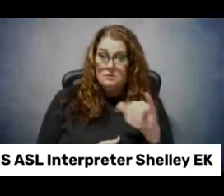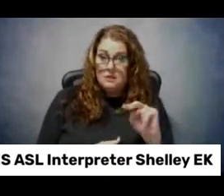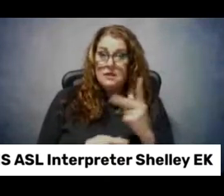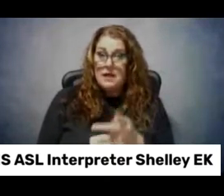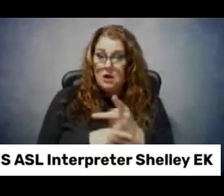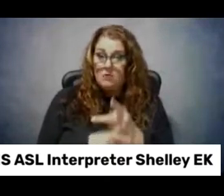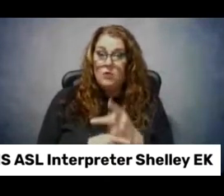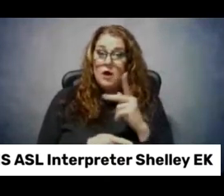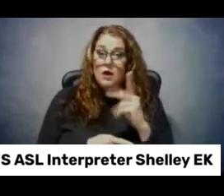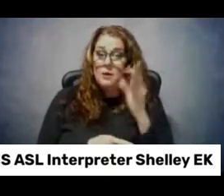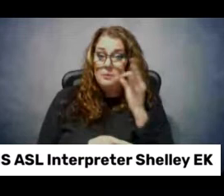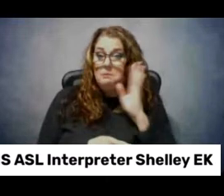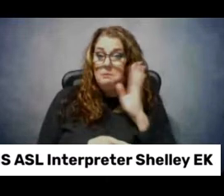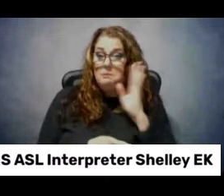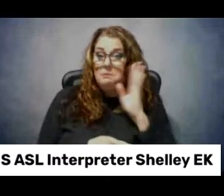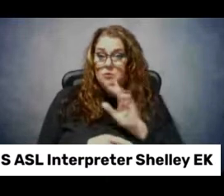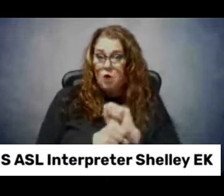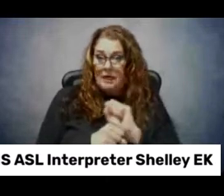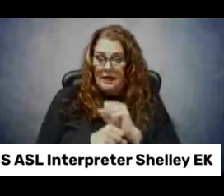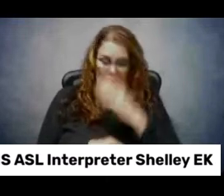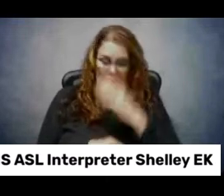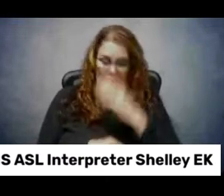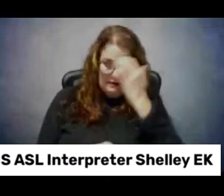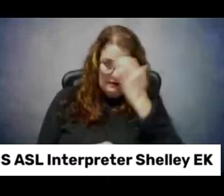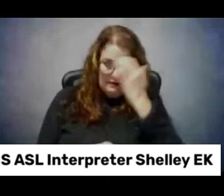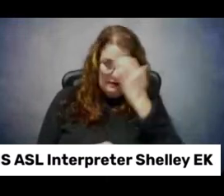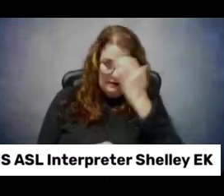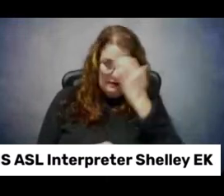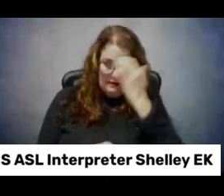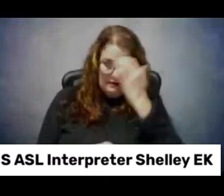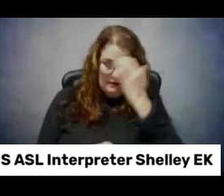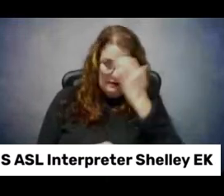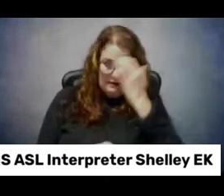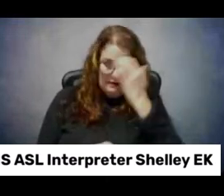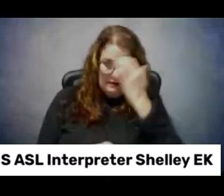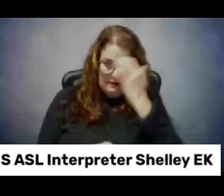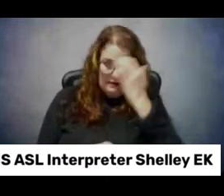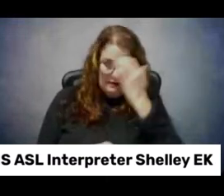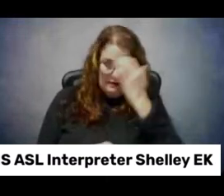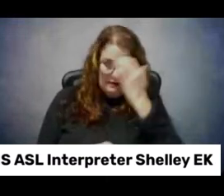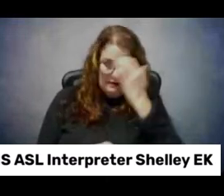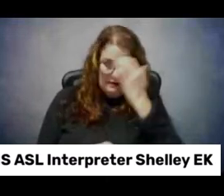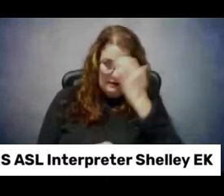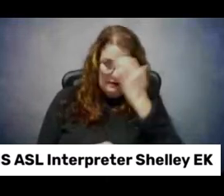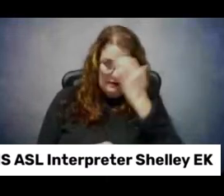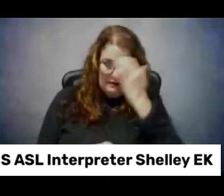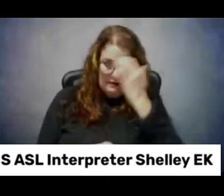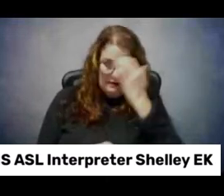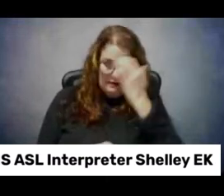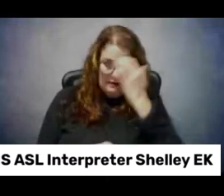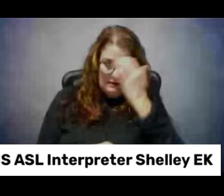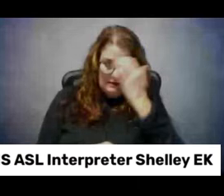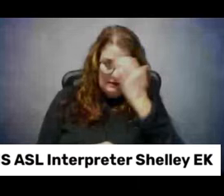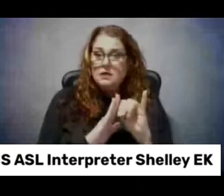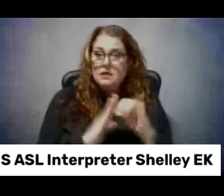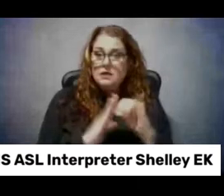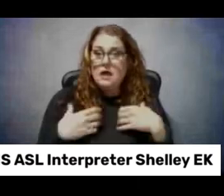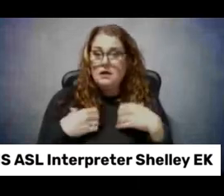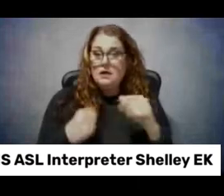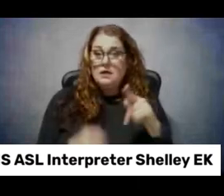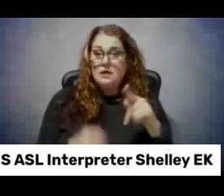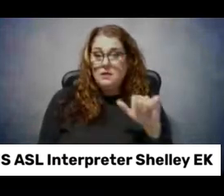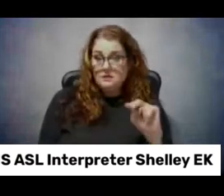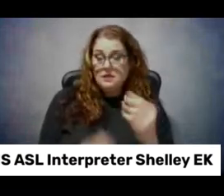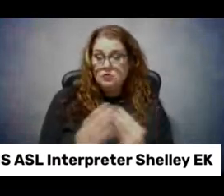working." In addition, monarch butterflies are a potent symbol of identity in Pilsen Gardens,